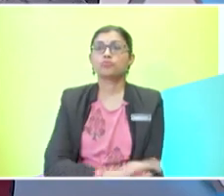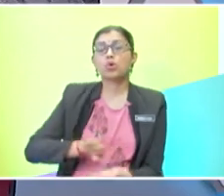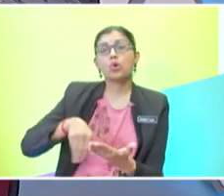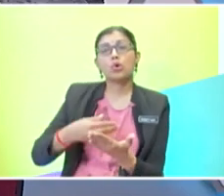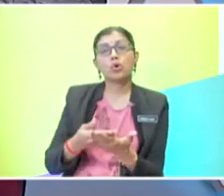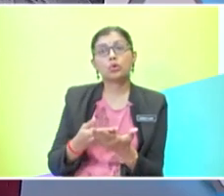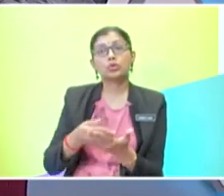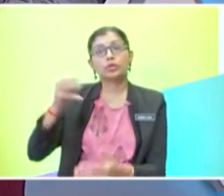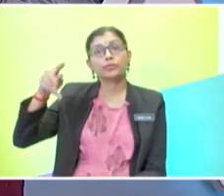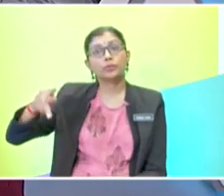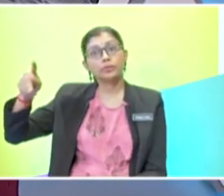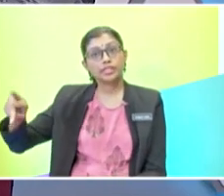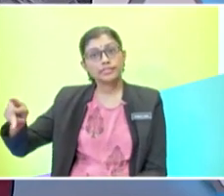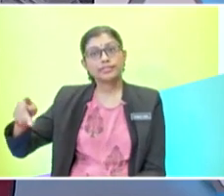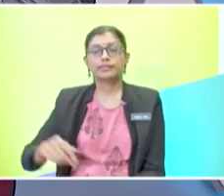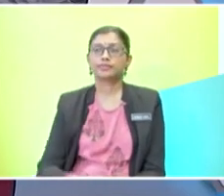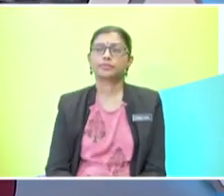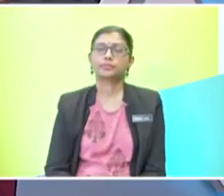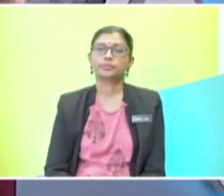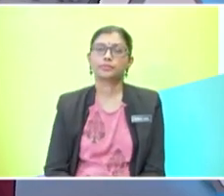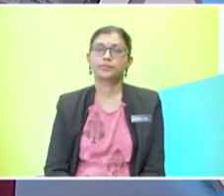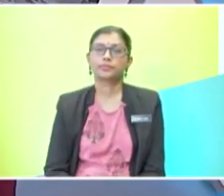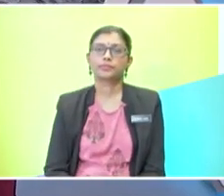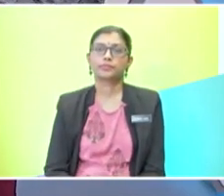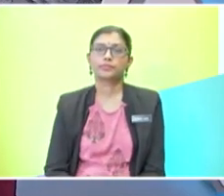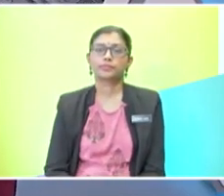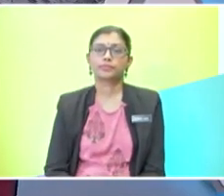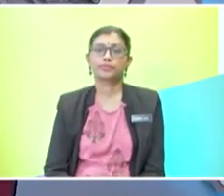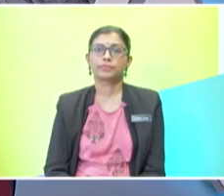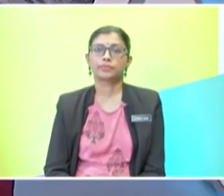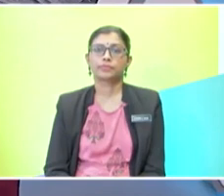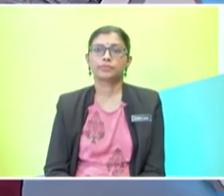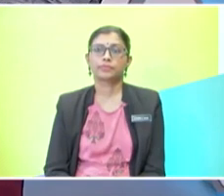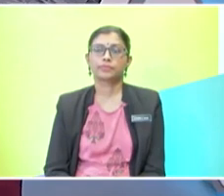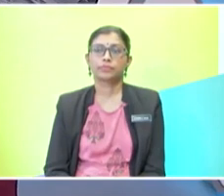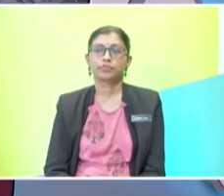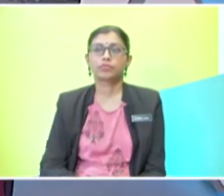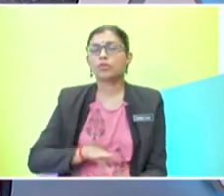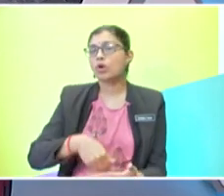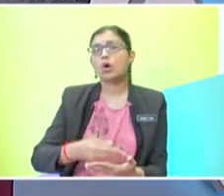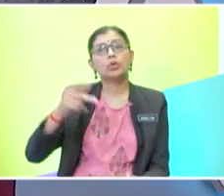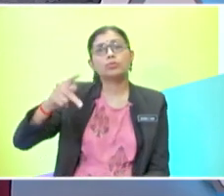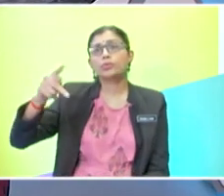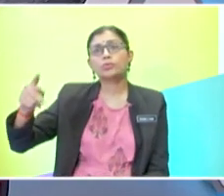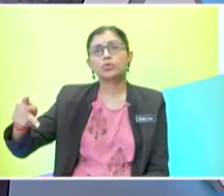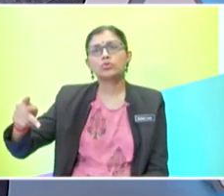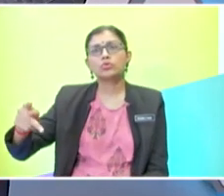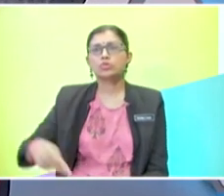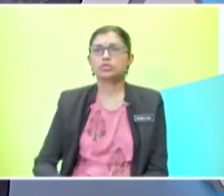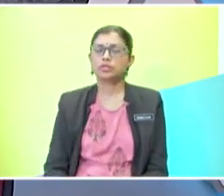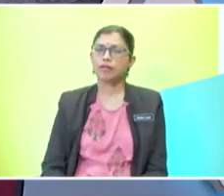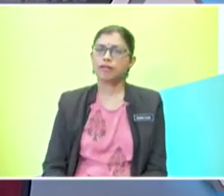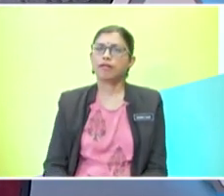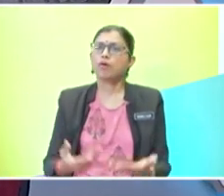online? And, okay, when we talk about the overall performance, I think for the effort that they show, for the courage of making mistakes